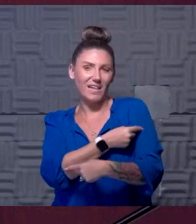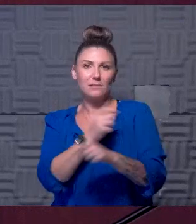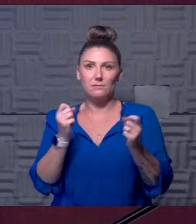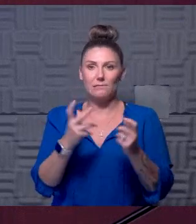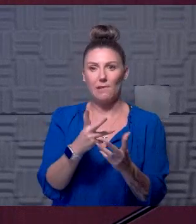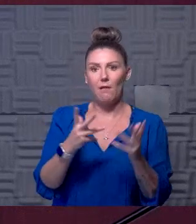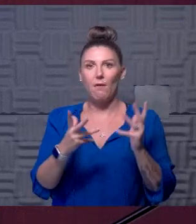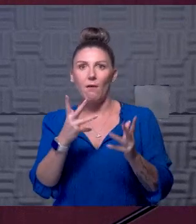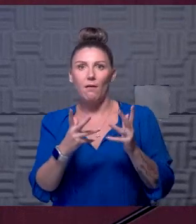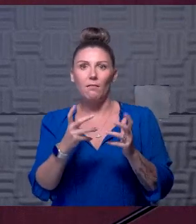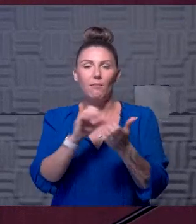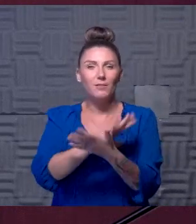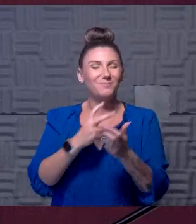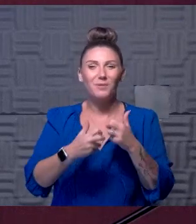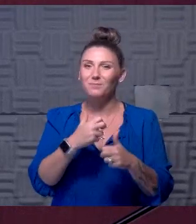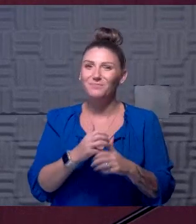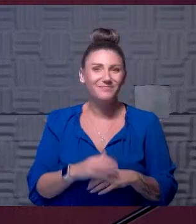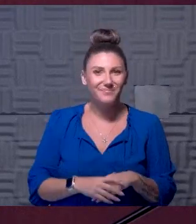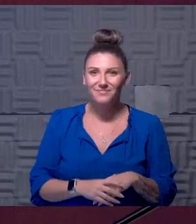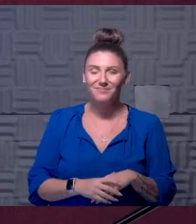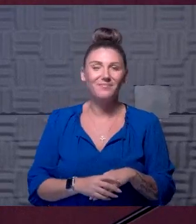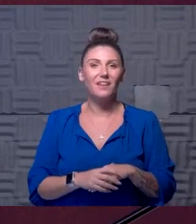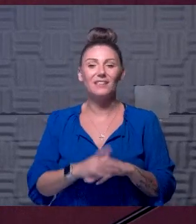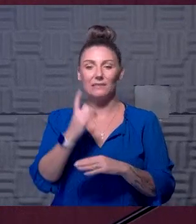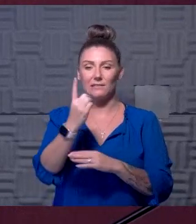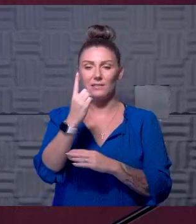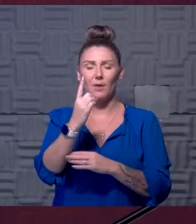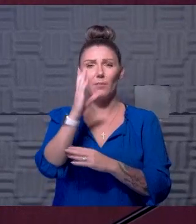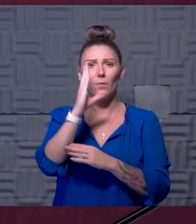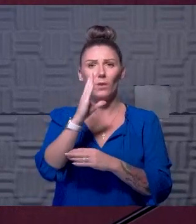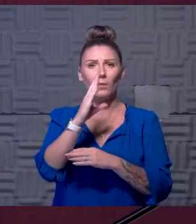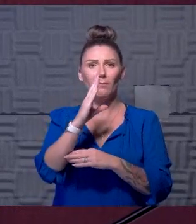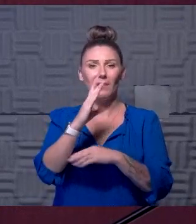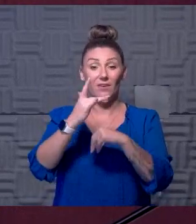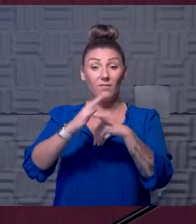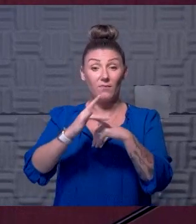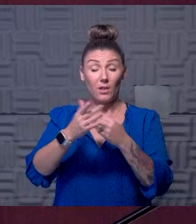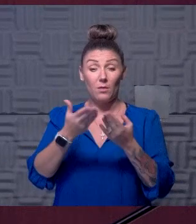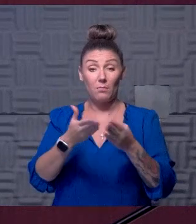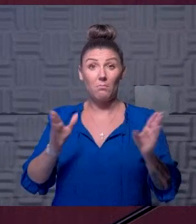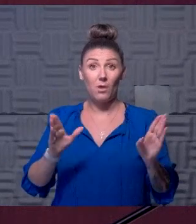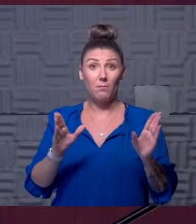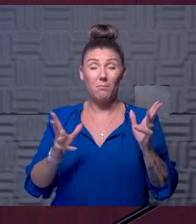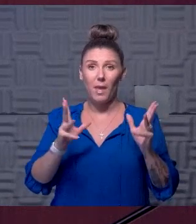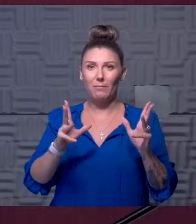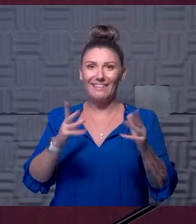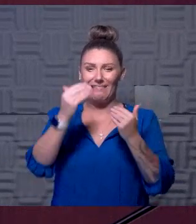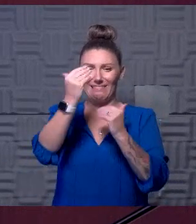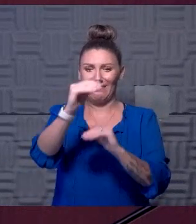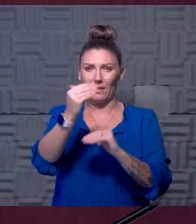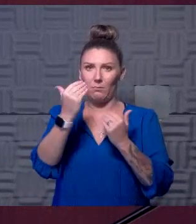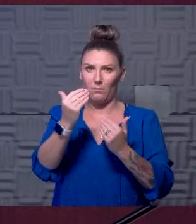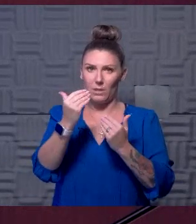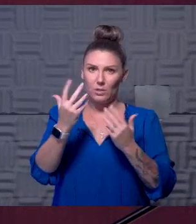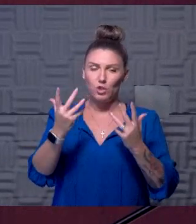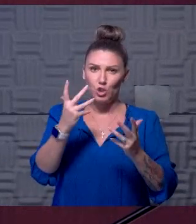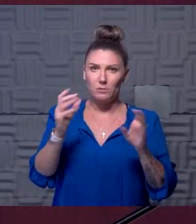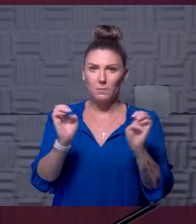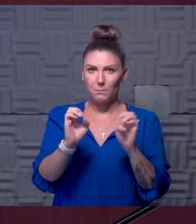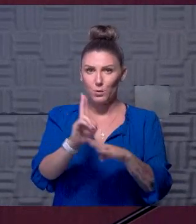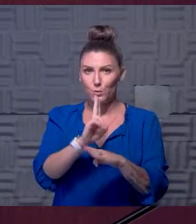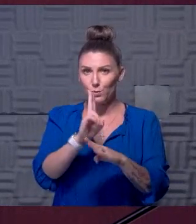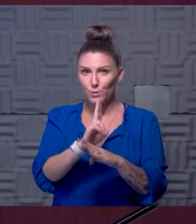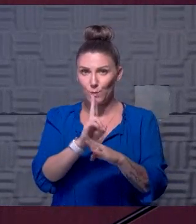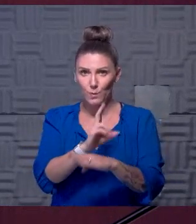is going to be something that we're going to make available to the public, maybe in a limited, emergency